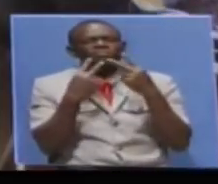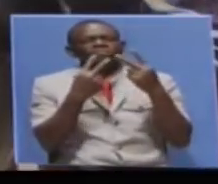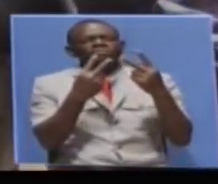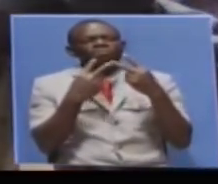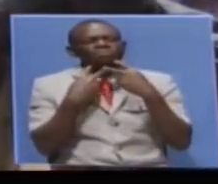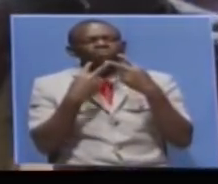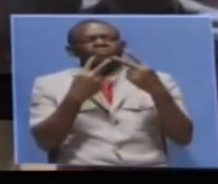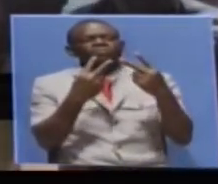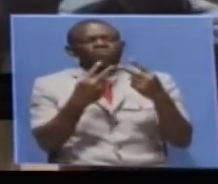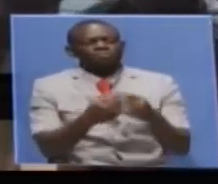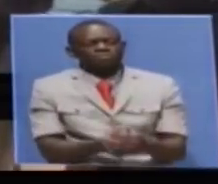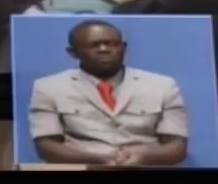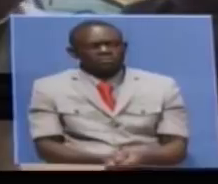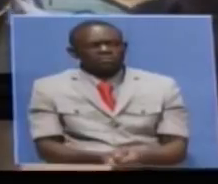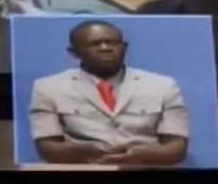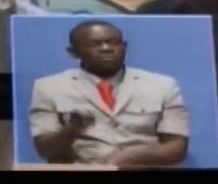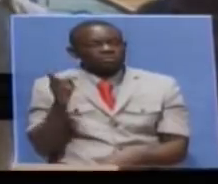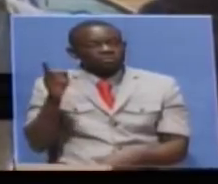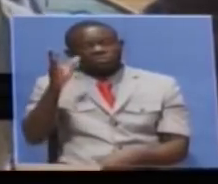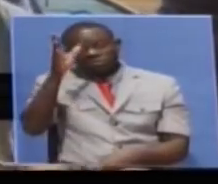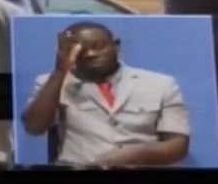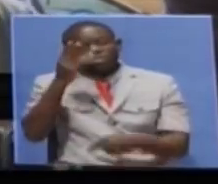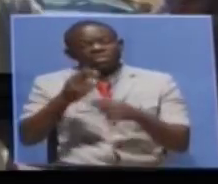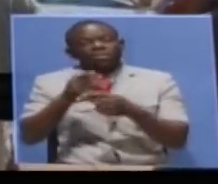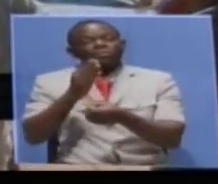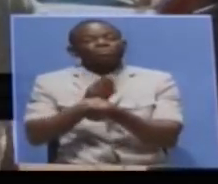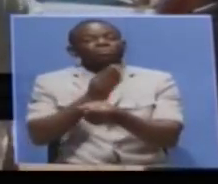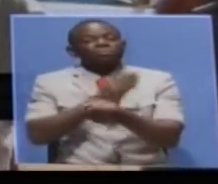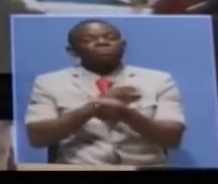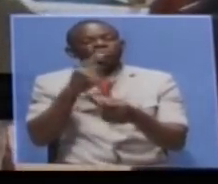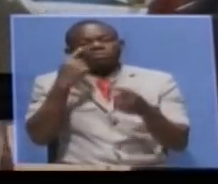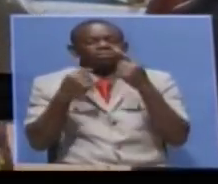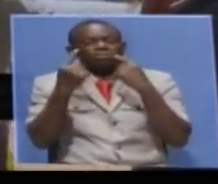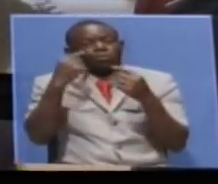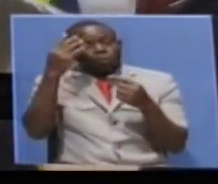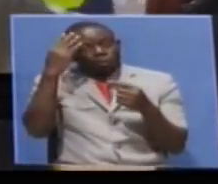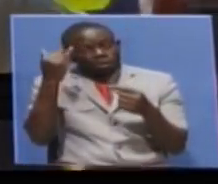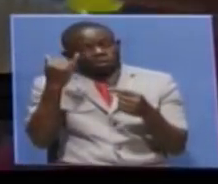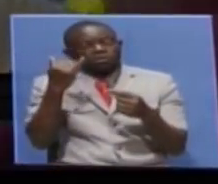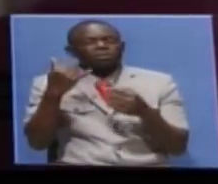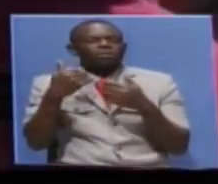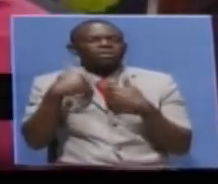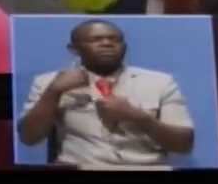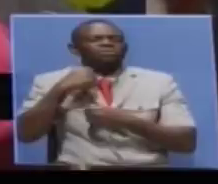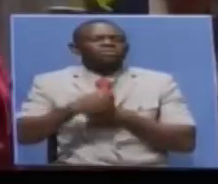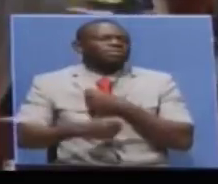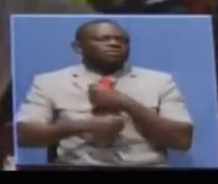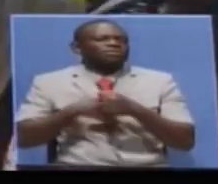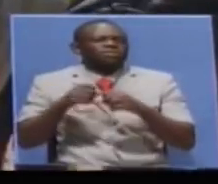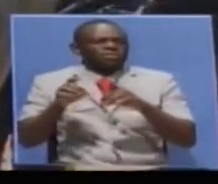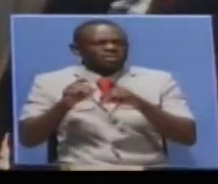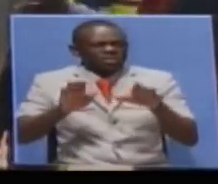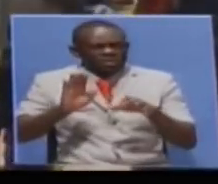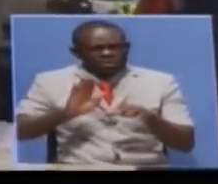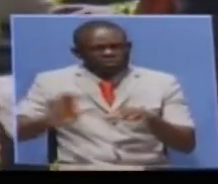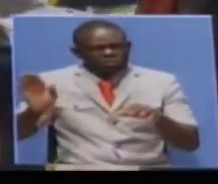Abraham Manda break tears following the challenges they are going through to repossess a parcel of land they